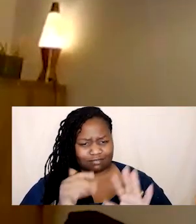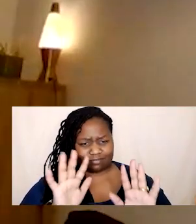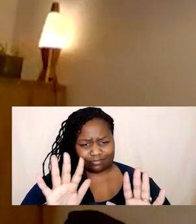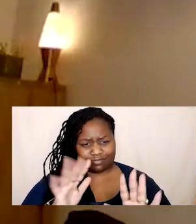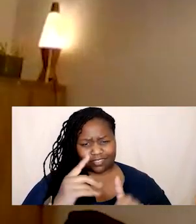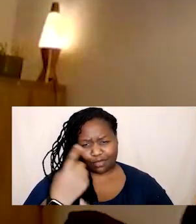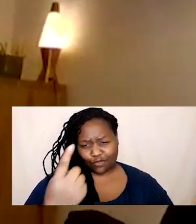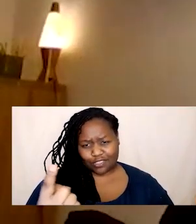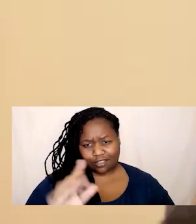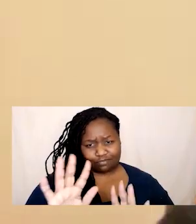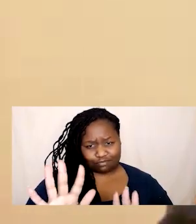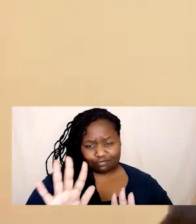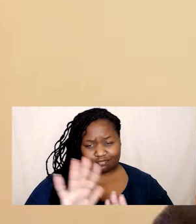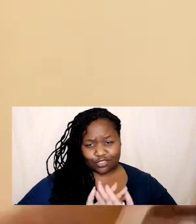me